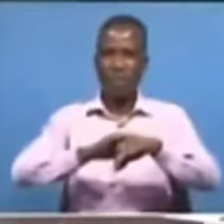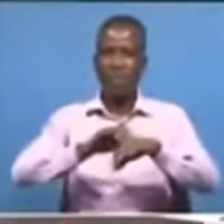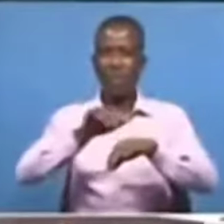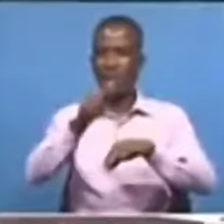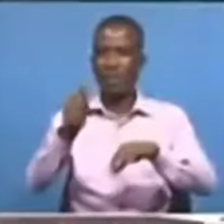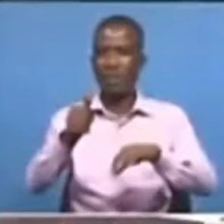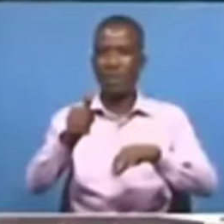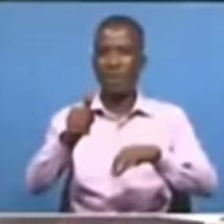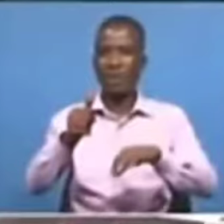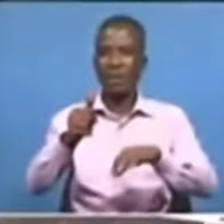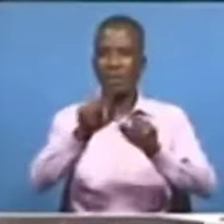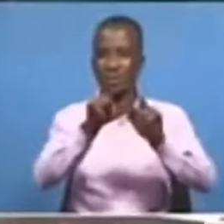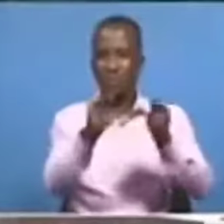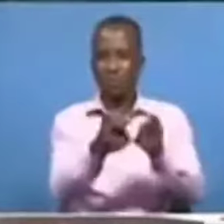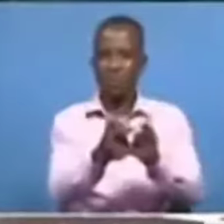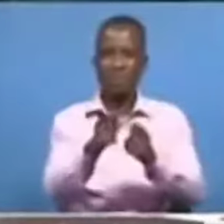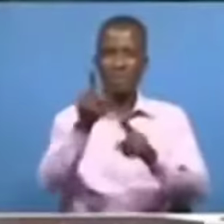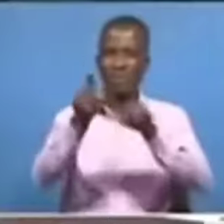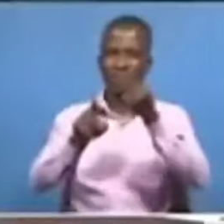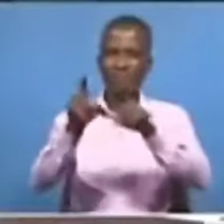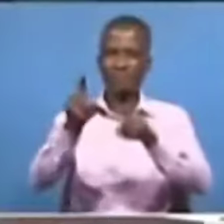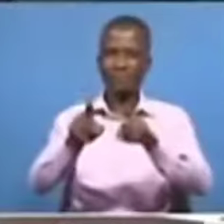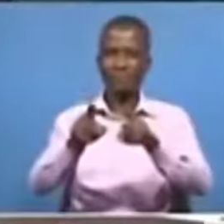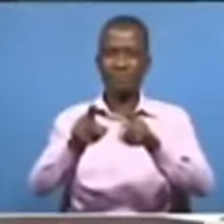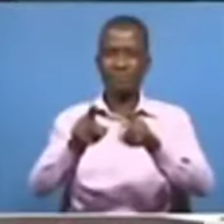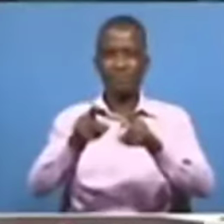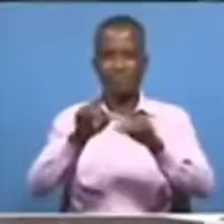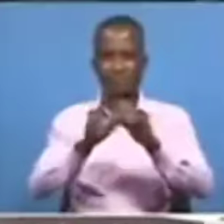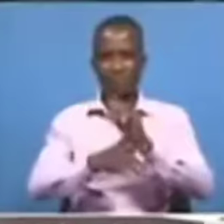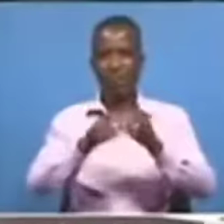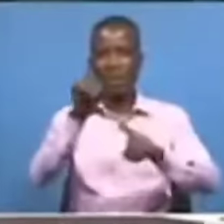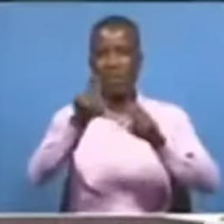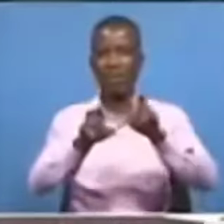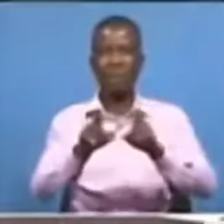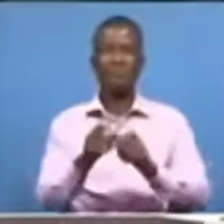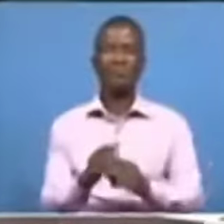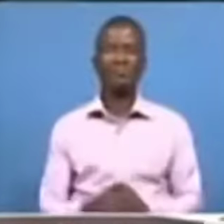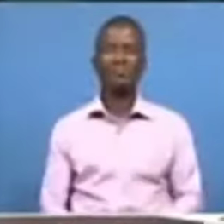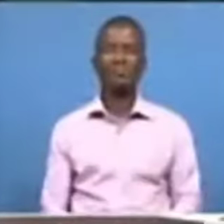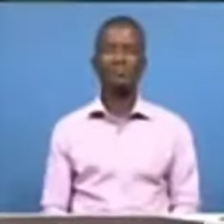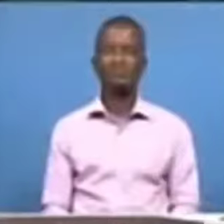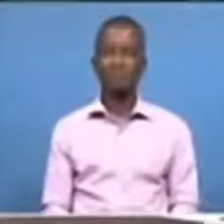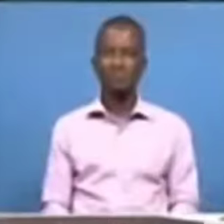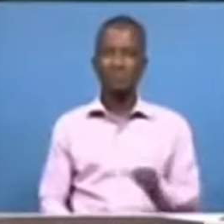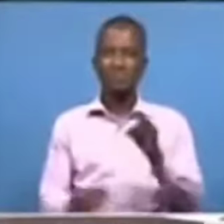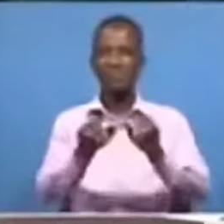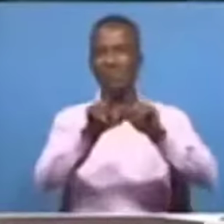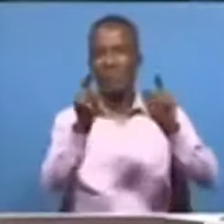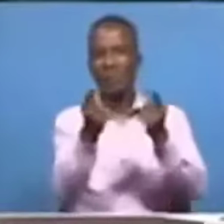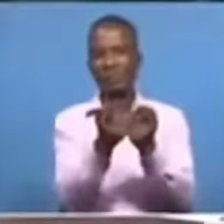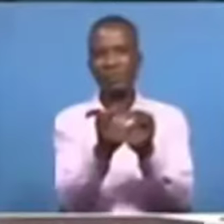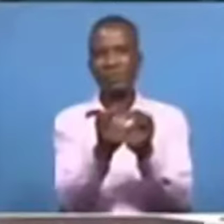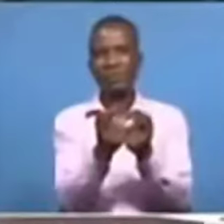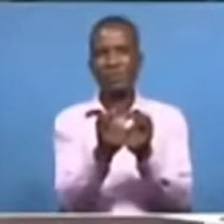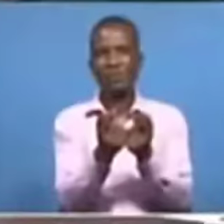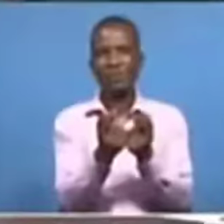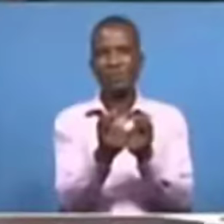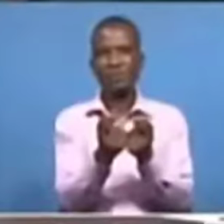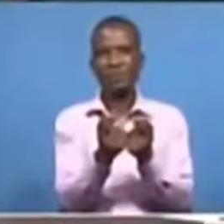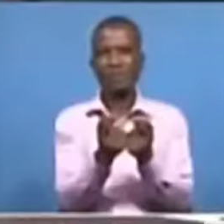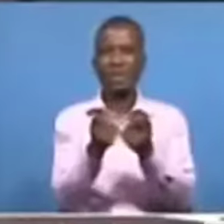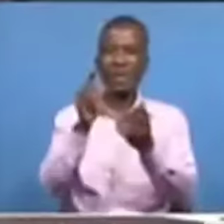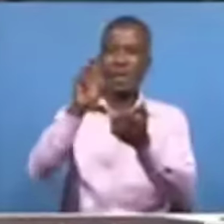any adverse party and examined as if on cross-examination. And so if you are a party or you are